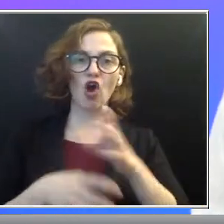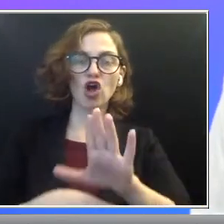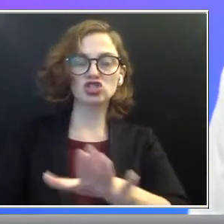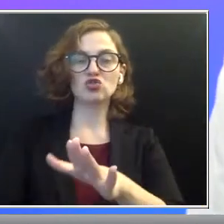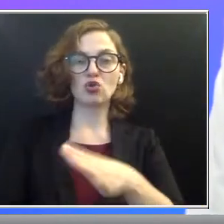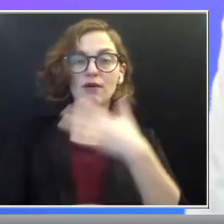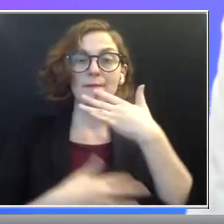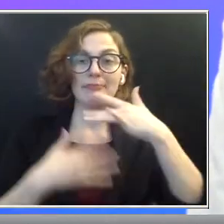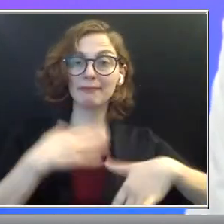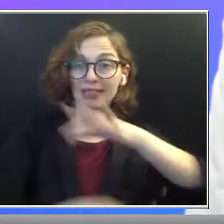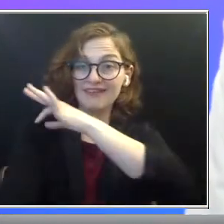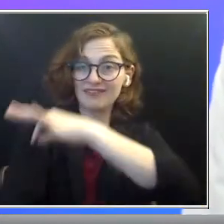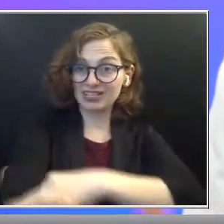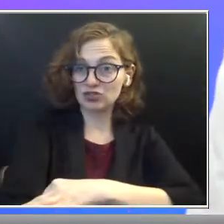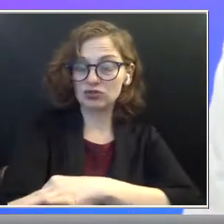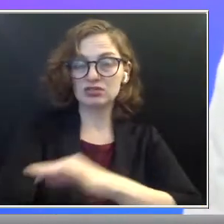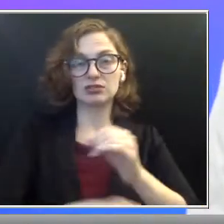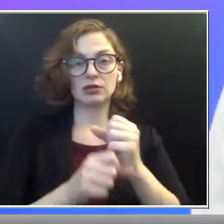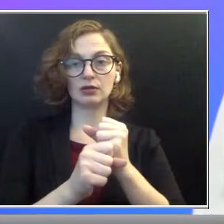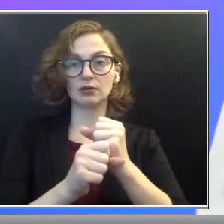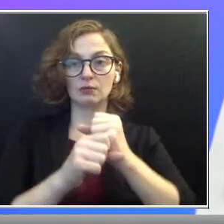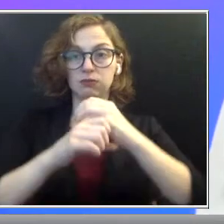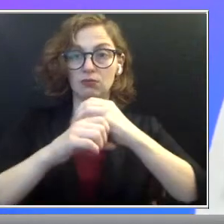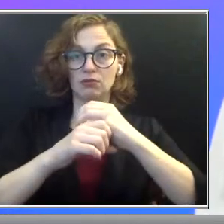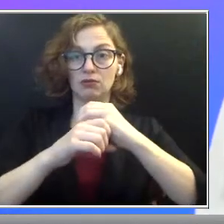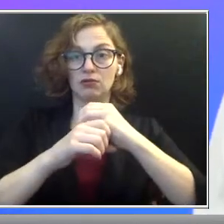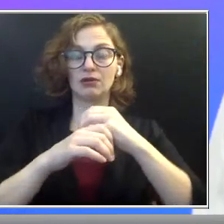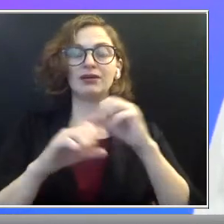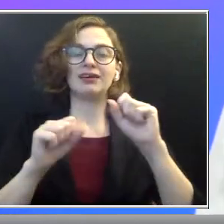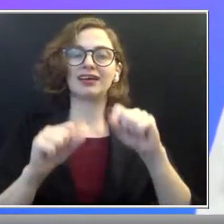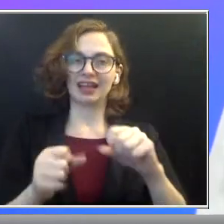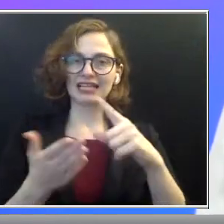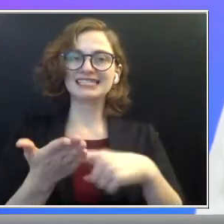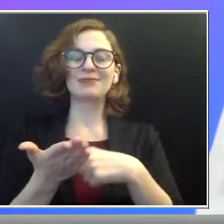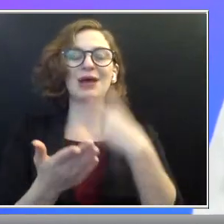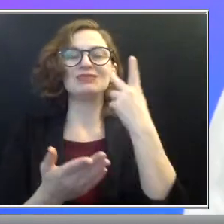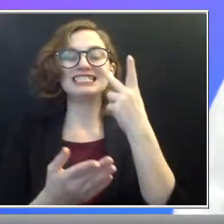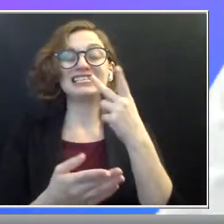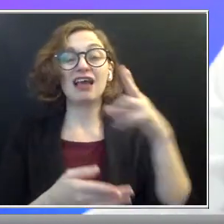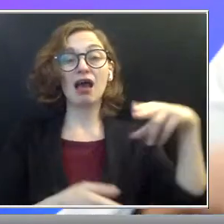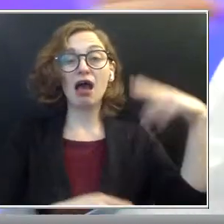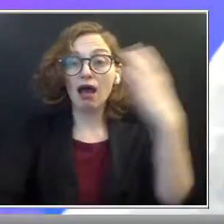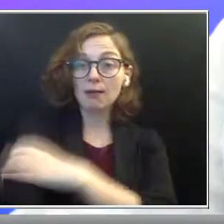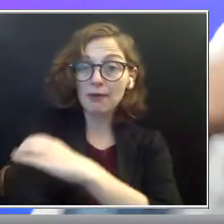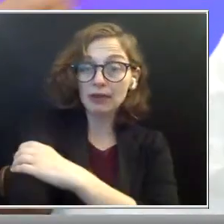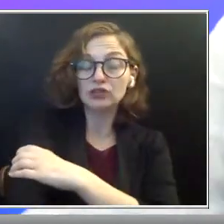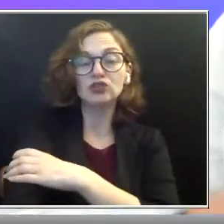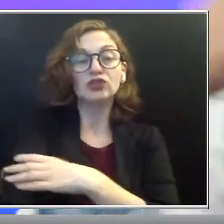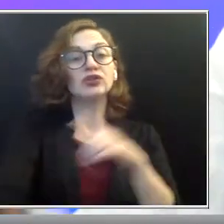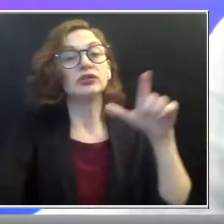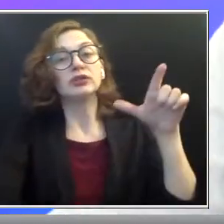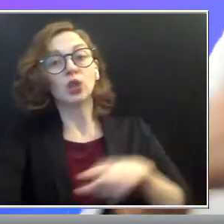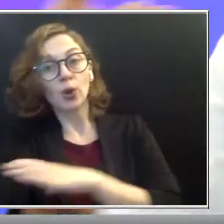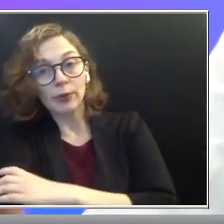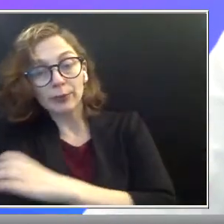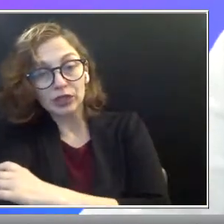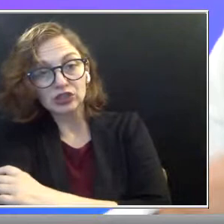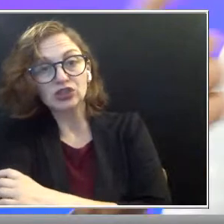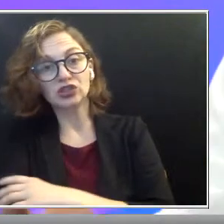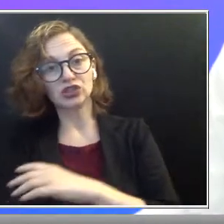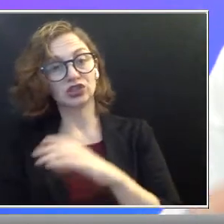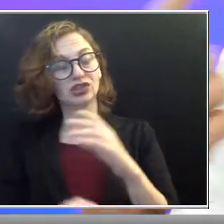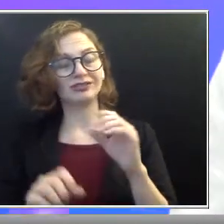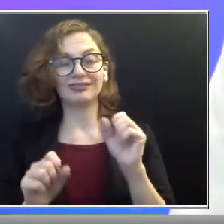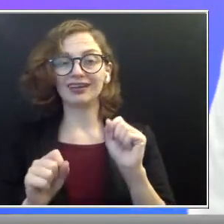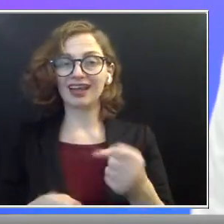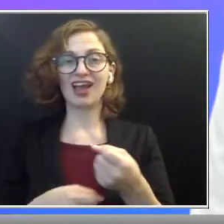pressure, you can sometimes see high blood pressure, you can sometimes see low blood pressure, and that can really cause your heart to just beat and circulate